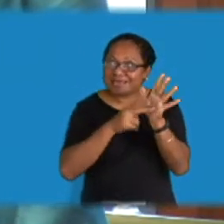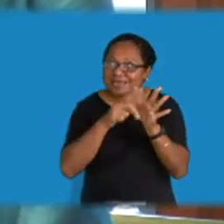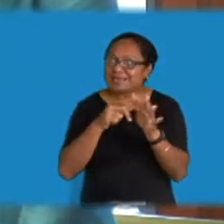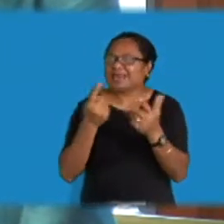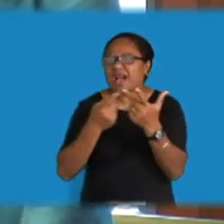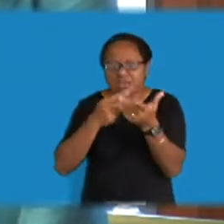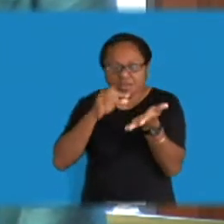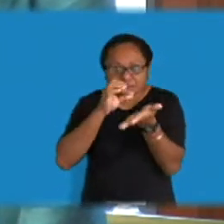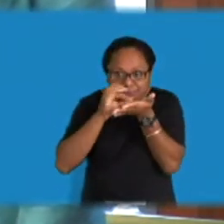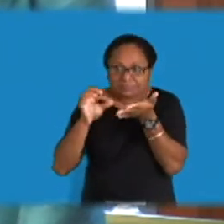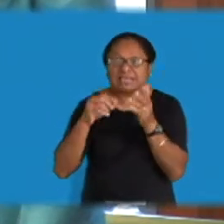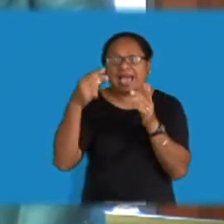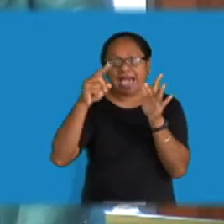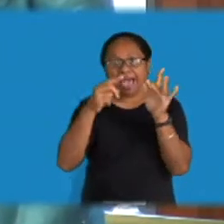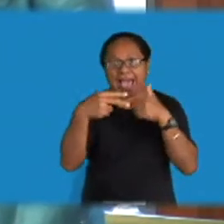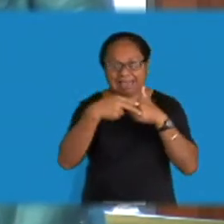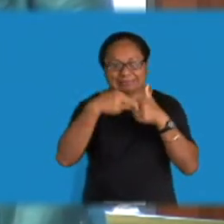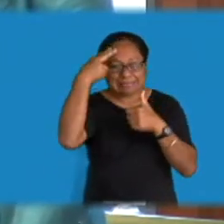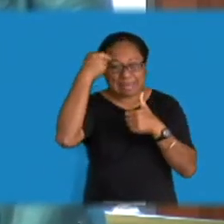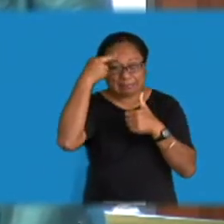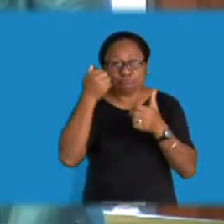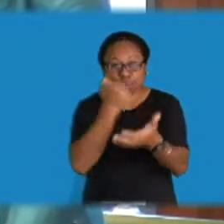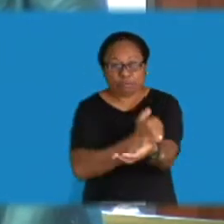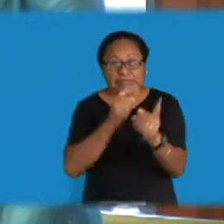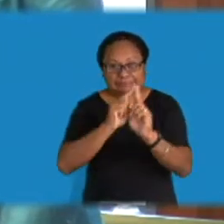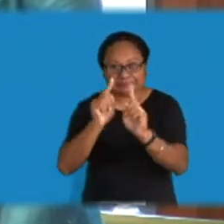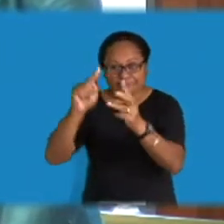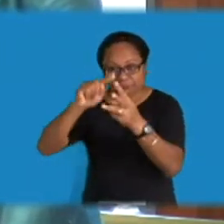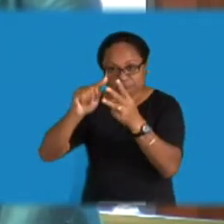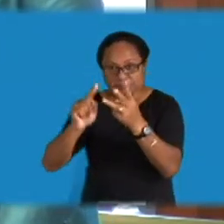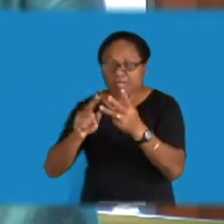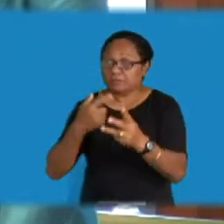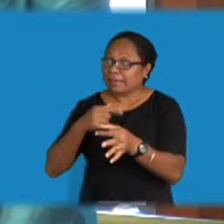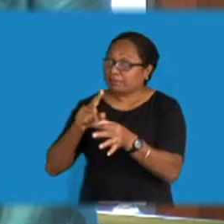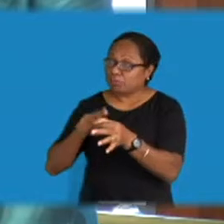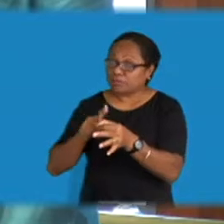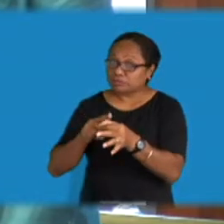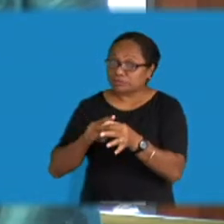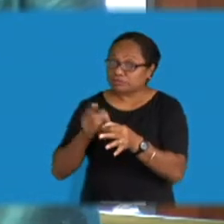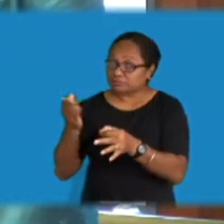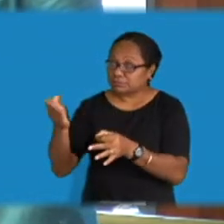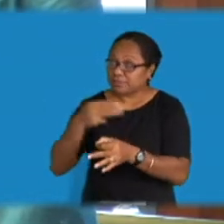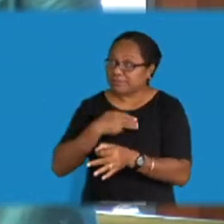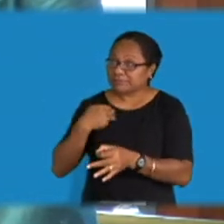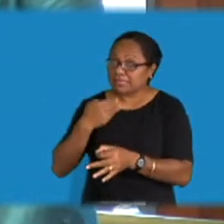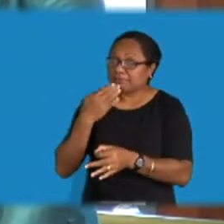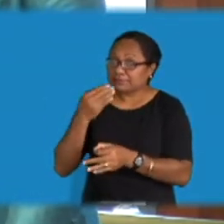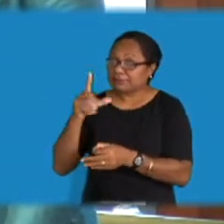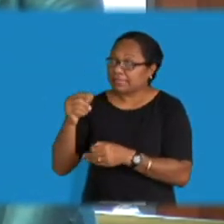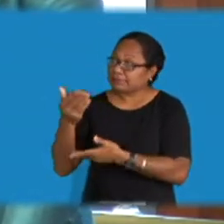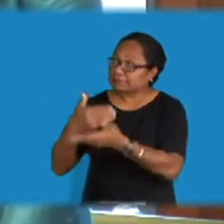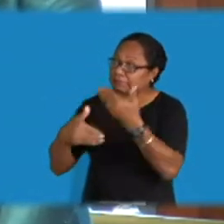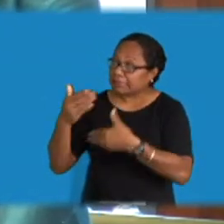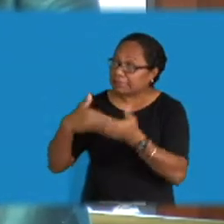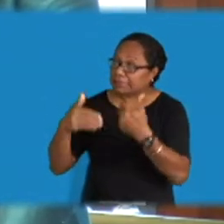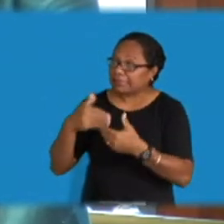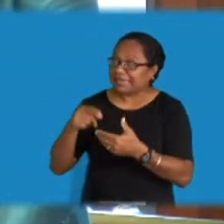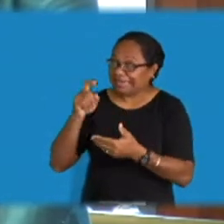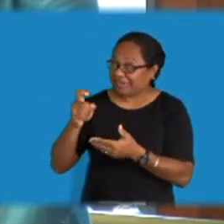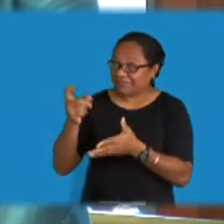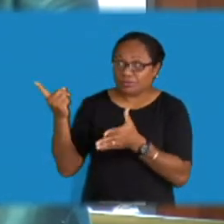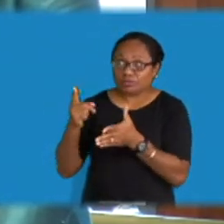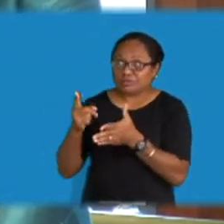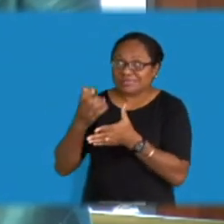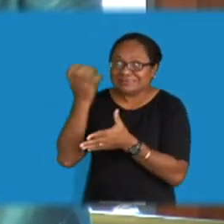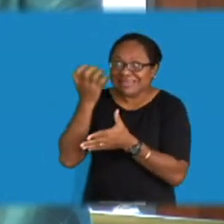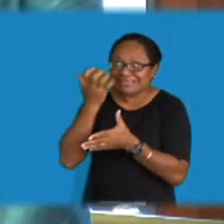and ice. So my question is to the Minister, if you could enlighten this House, if these hard drugs